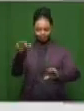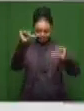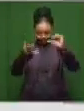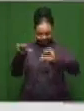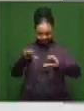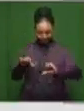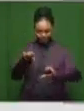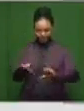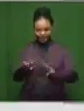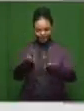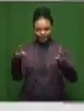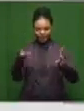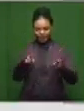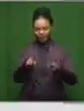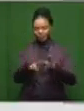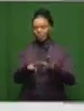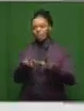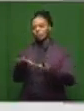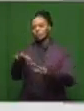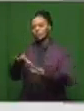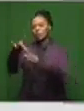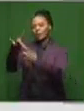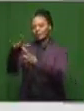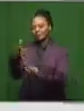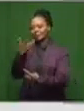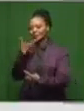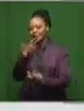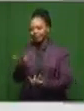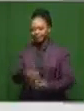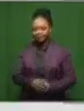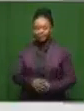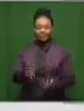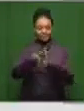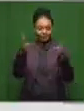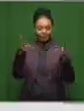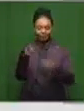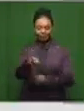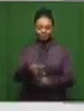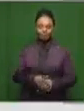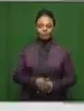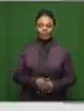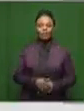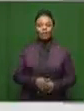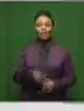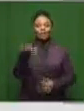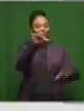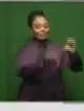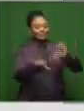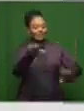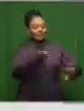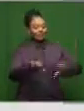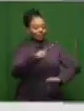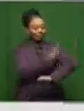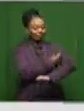is a different issue. So I think when we're trying to describe to the to the population the science of vaccines, it's really important